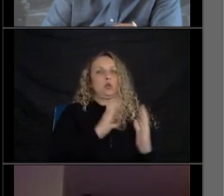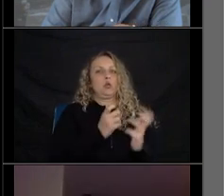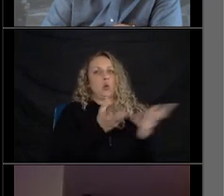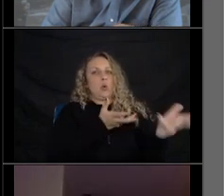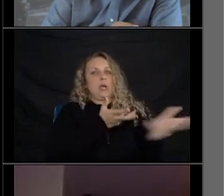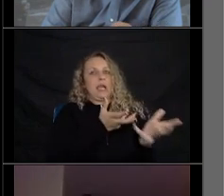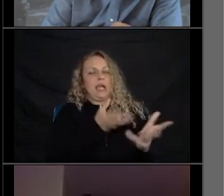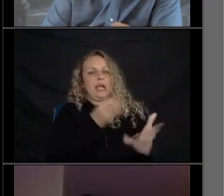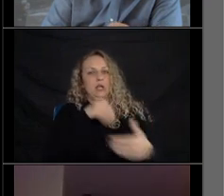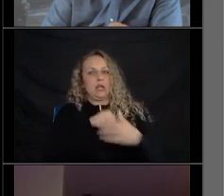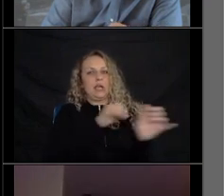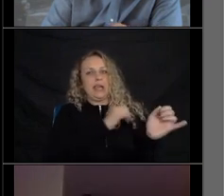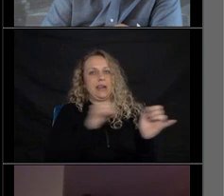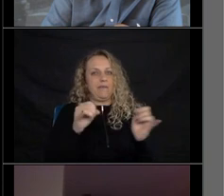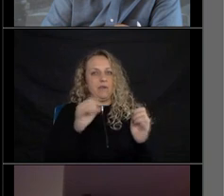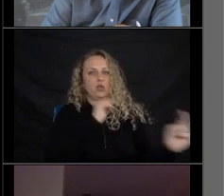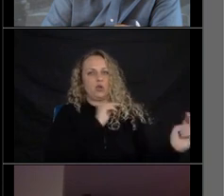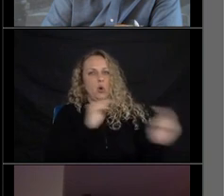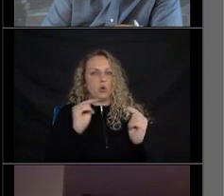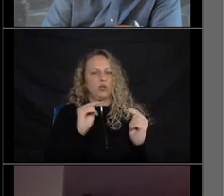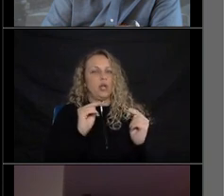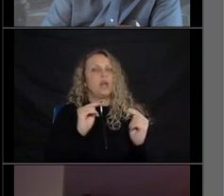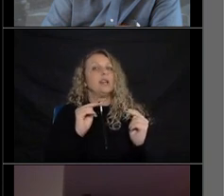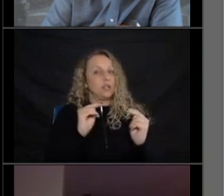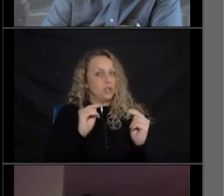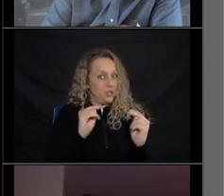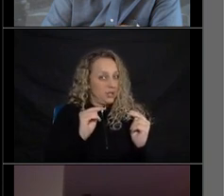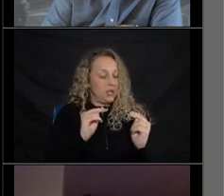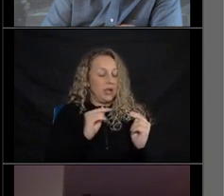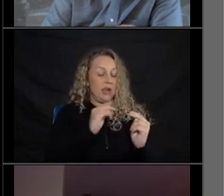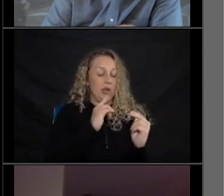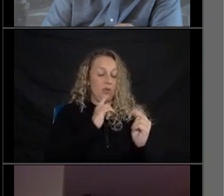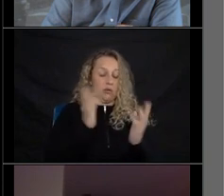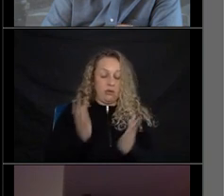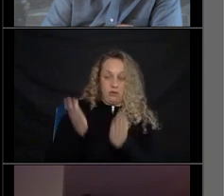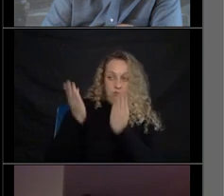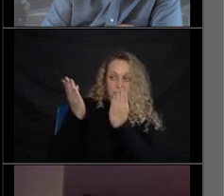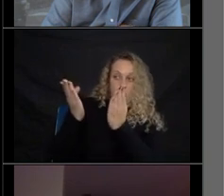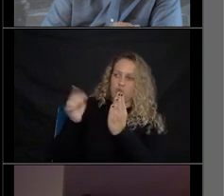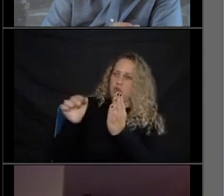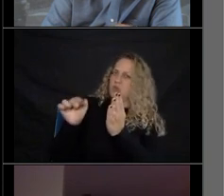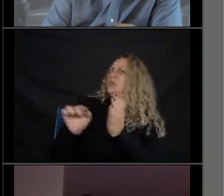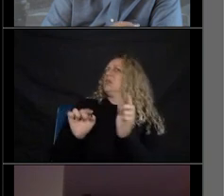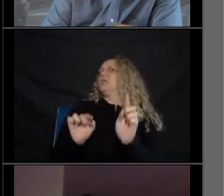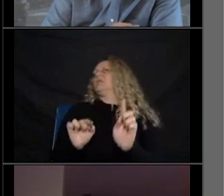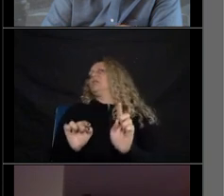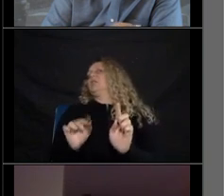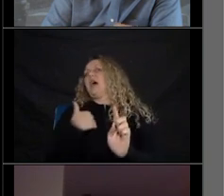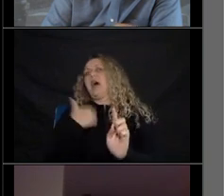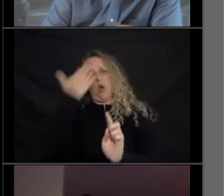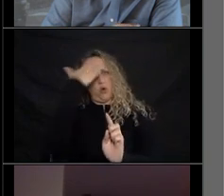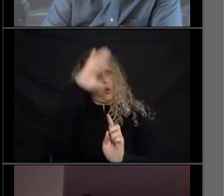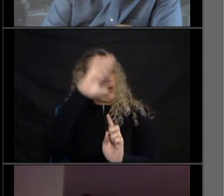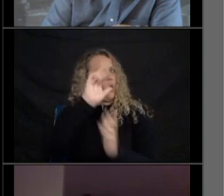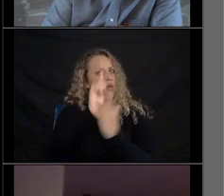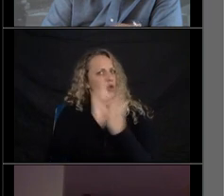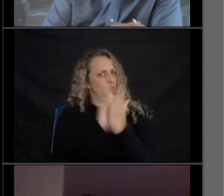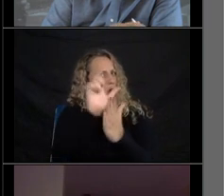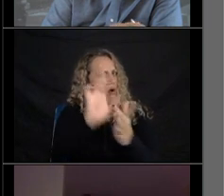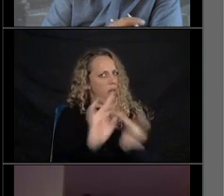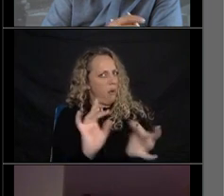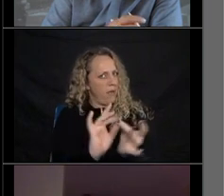in individual negotiations that circumvented the motion. So I don't know if the city attorney could comment,